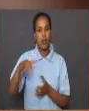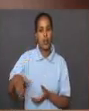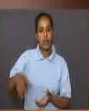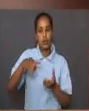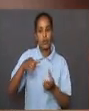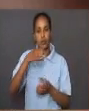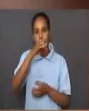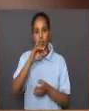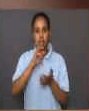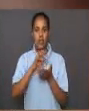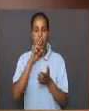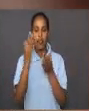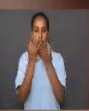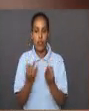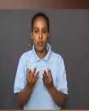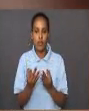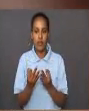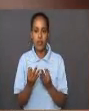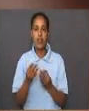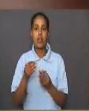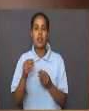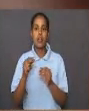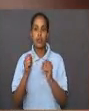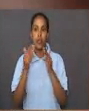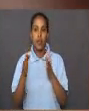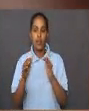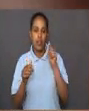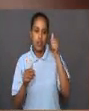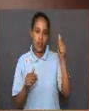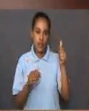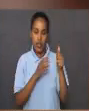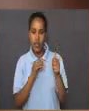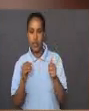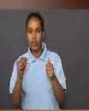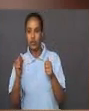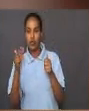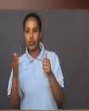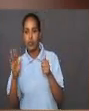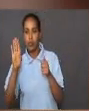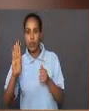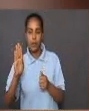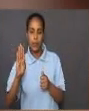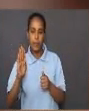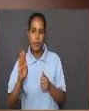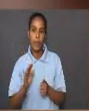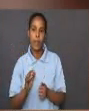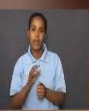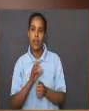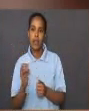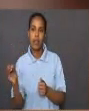For liquid solutions that are formed from a solvent A and a solute